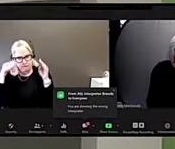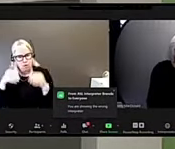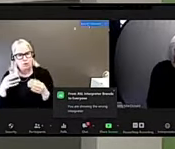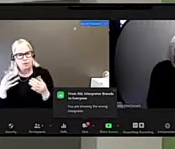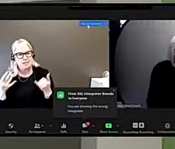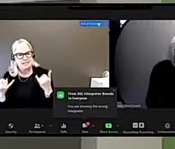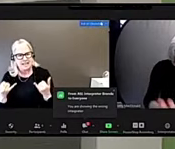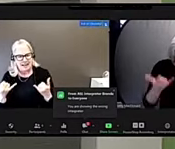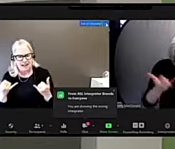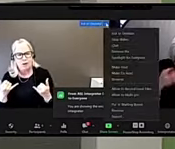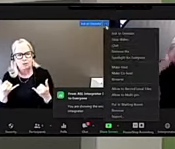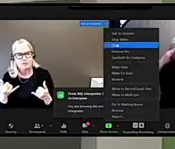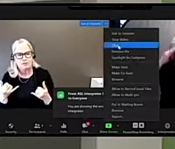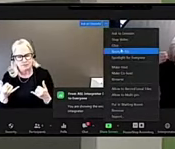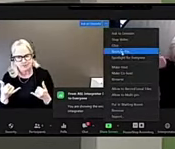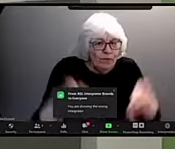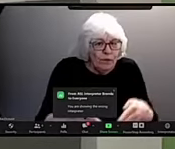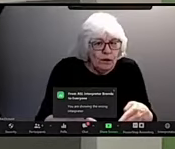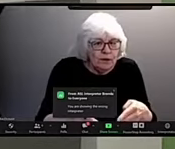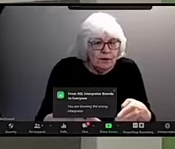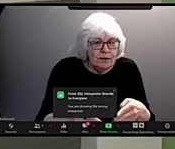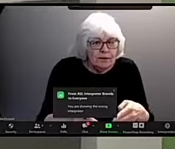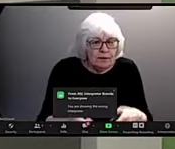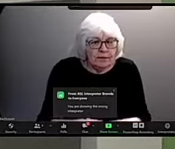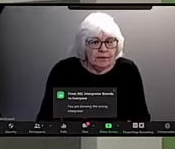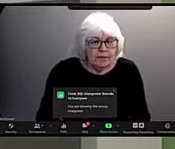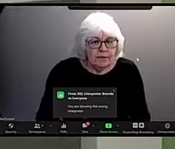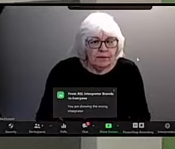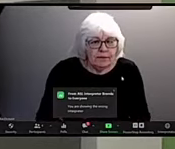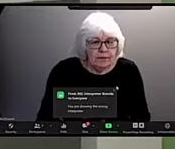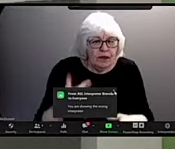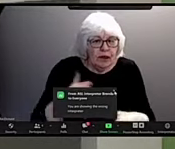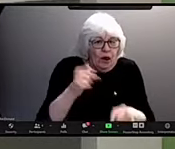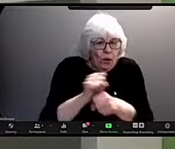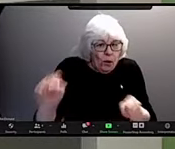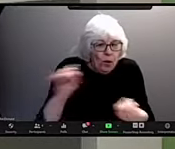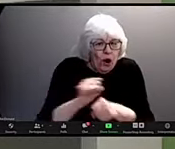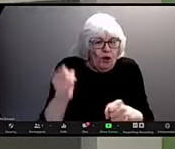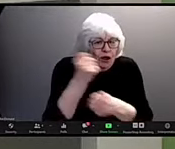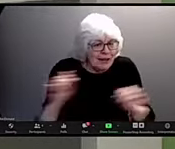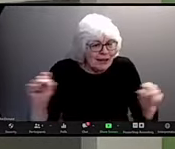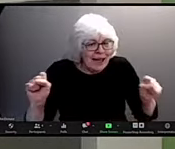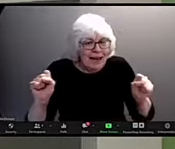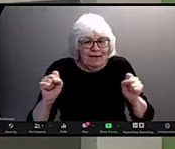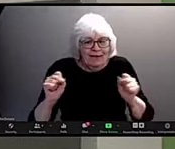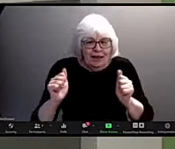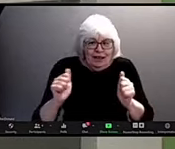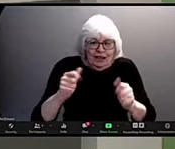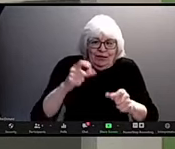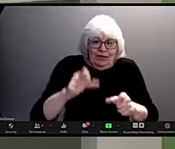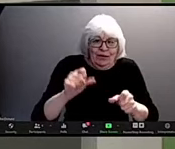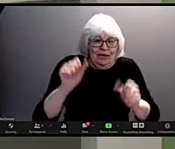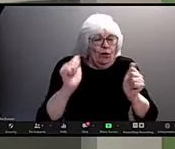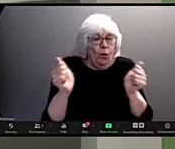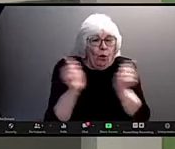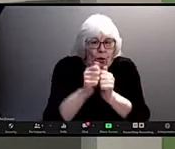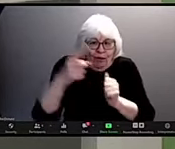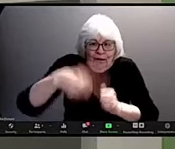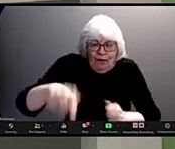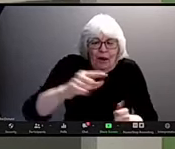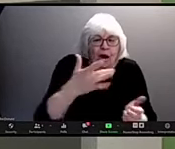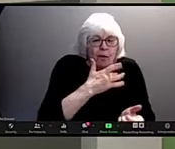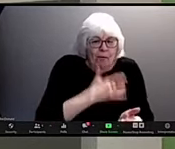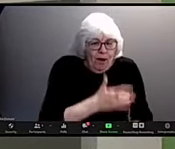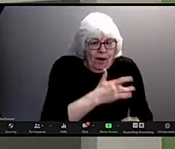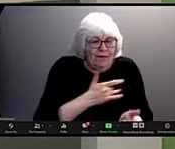to do so. We are working closely with all of our provincial partners and service providers to make that happen. In the next day or so,